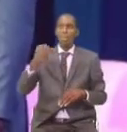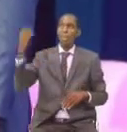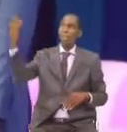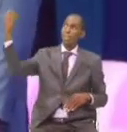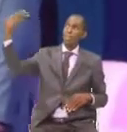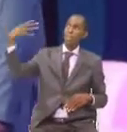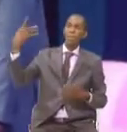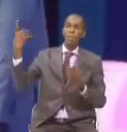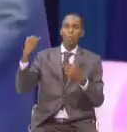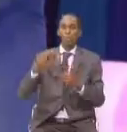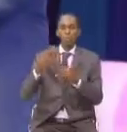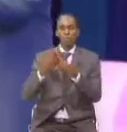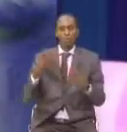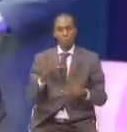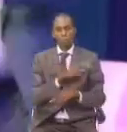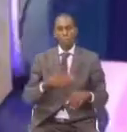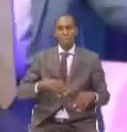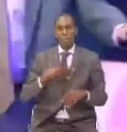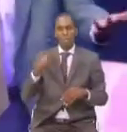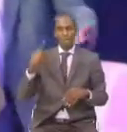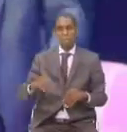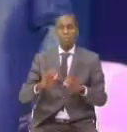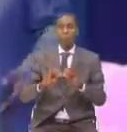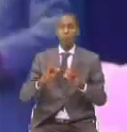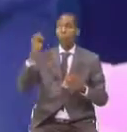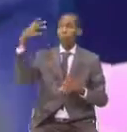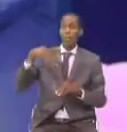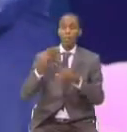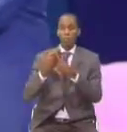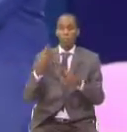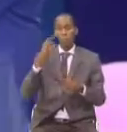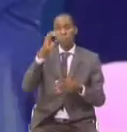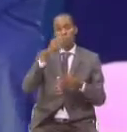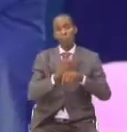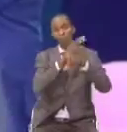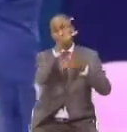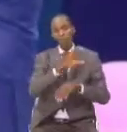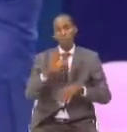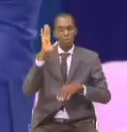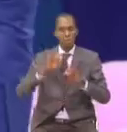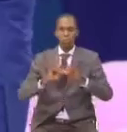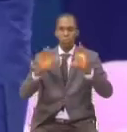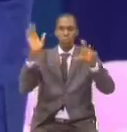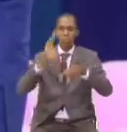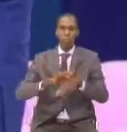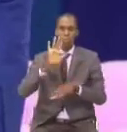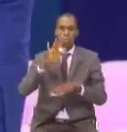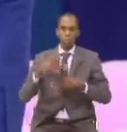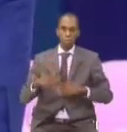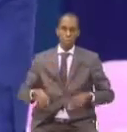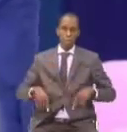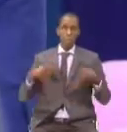Christ. And the light of Calvary will shine upon your life. And then his way will be